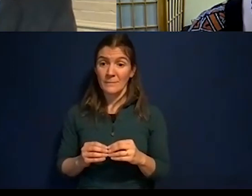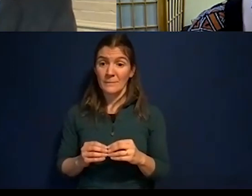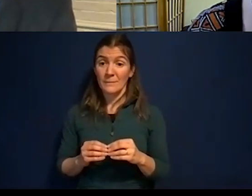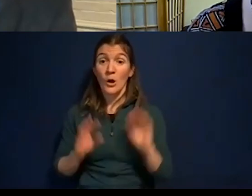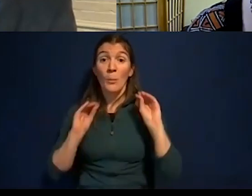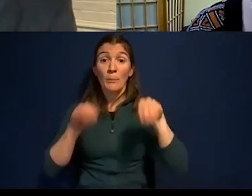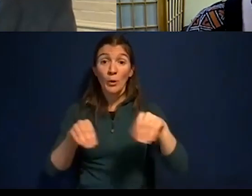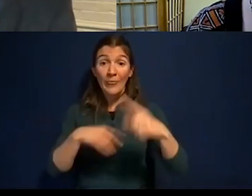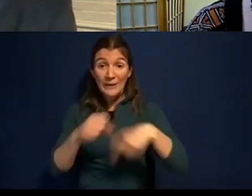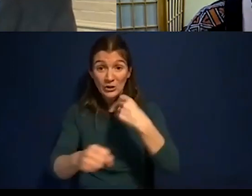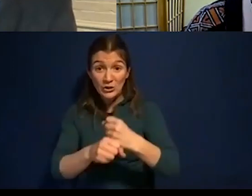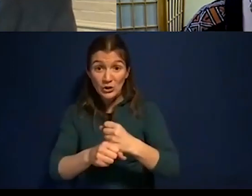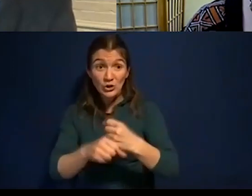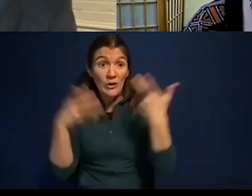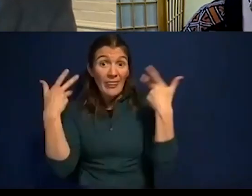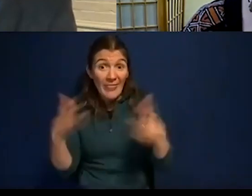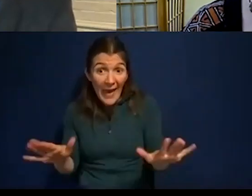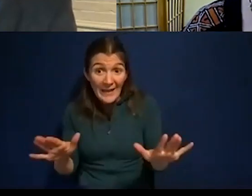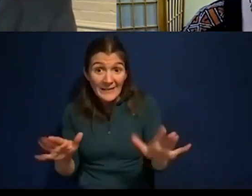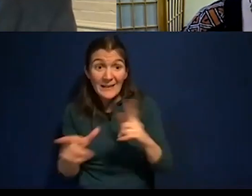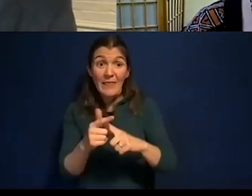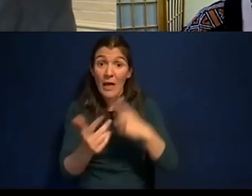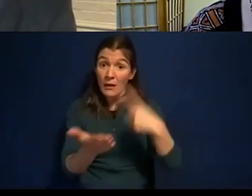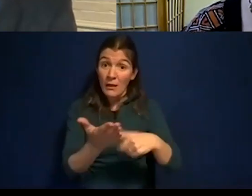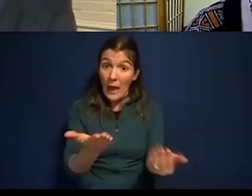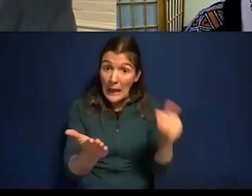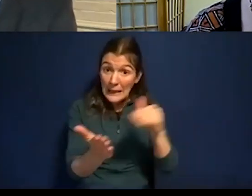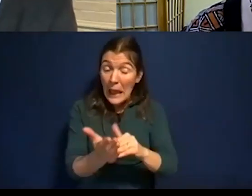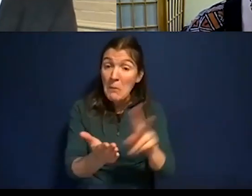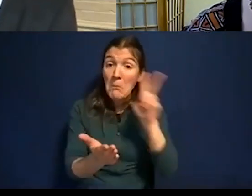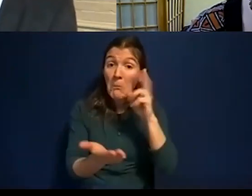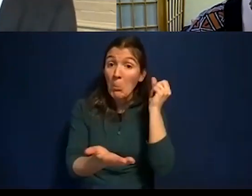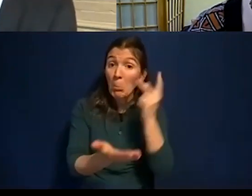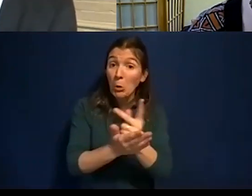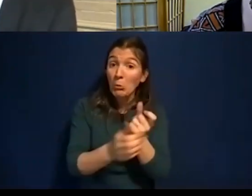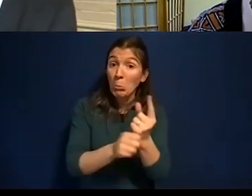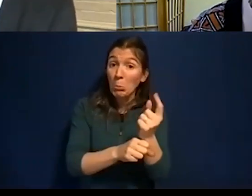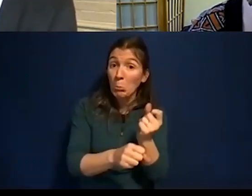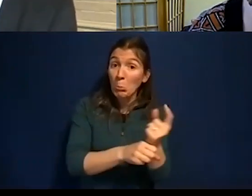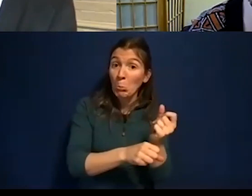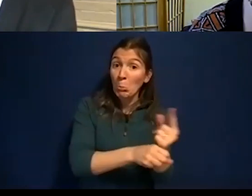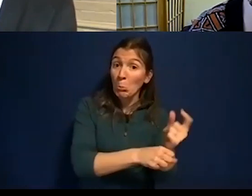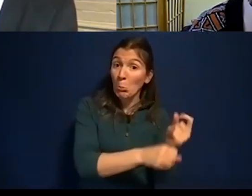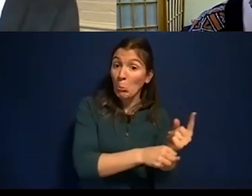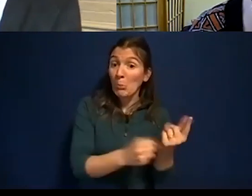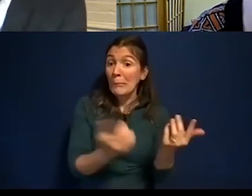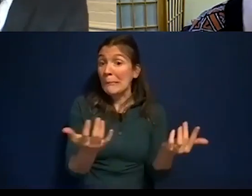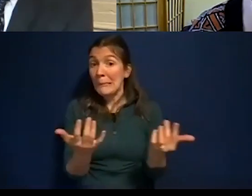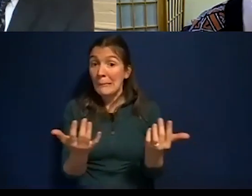put up for this year and then you'll decide whether you want to approve it for future years,